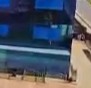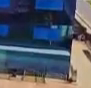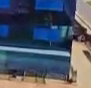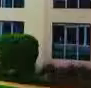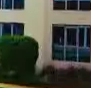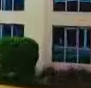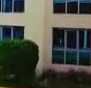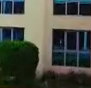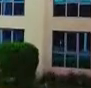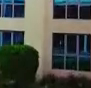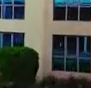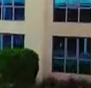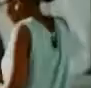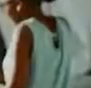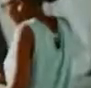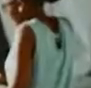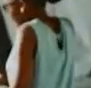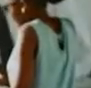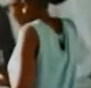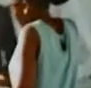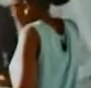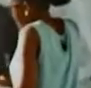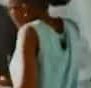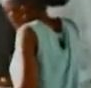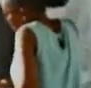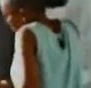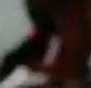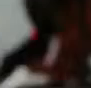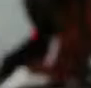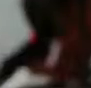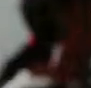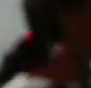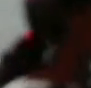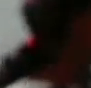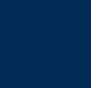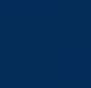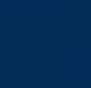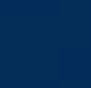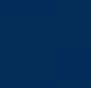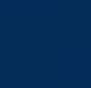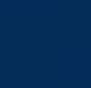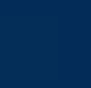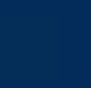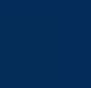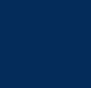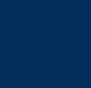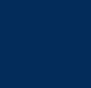at Cavendish University and start your journey to success.